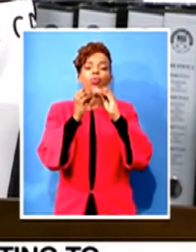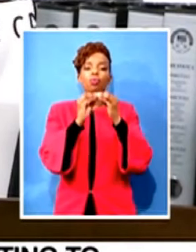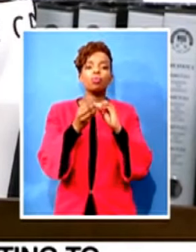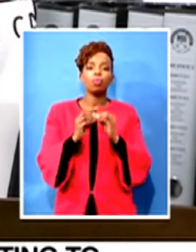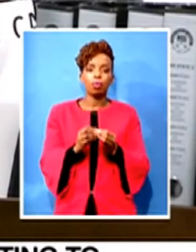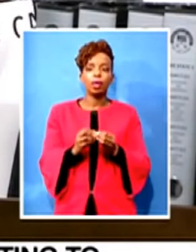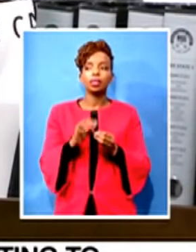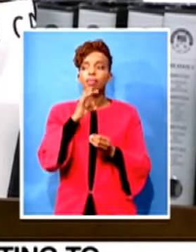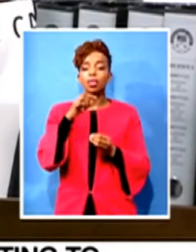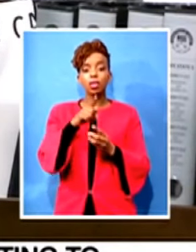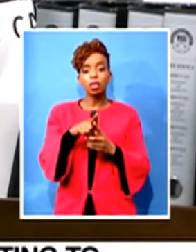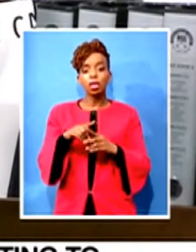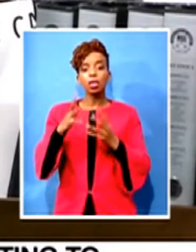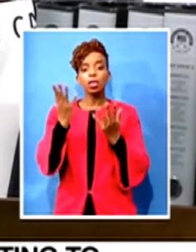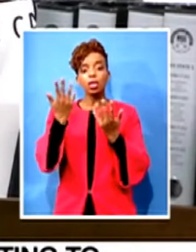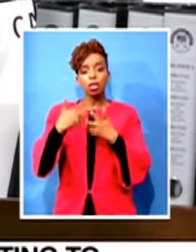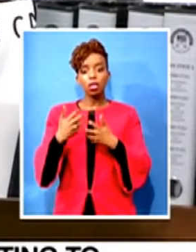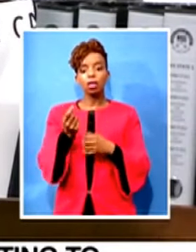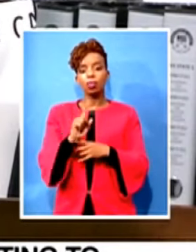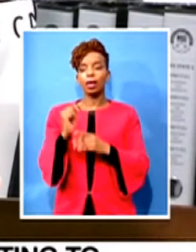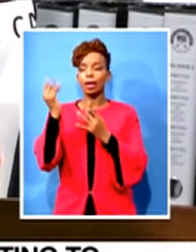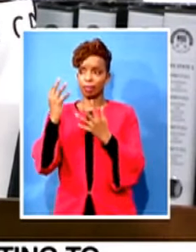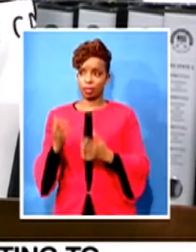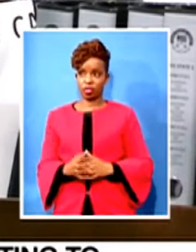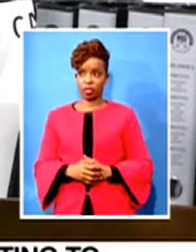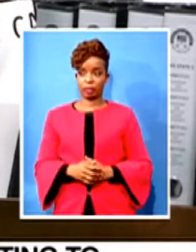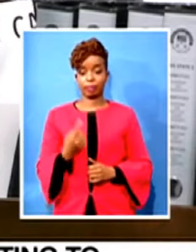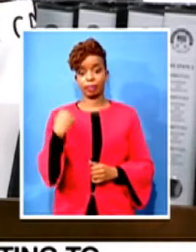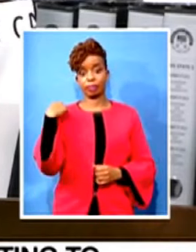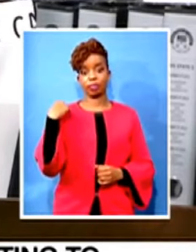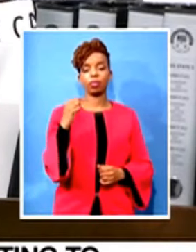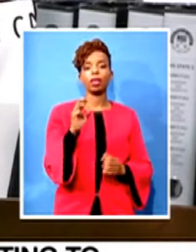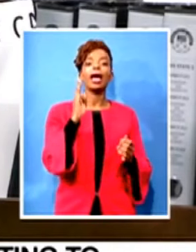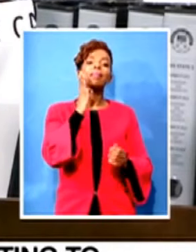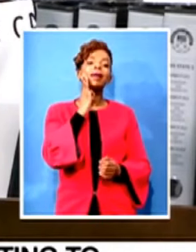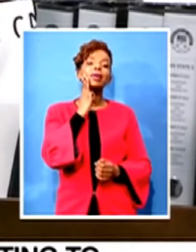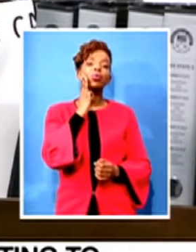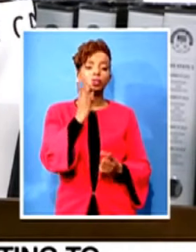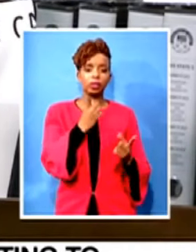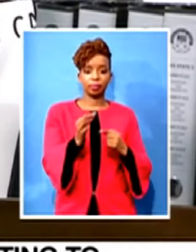2 years, when they were removing these houses, also I saw some were being removed in Soshanguve.